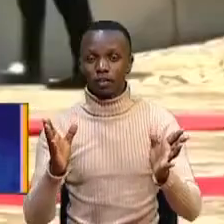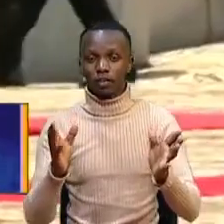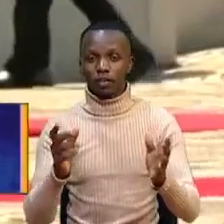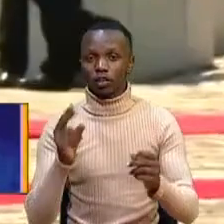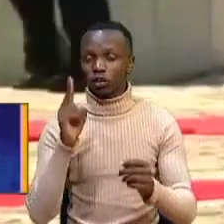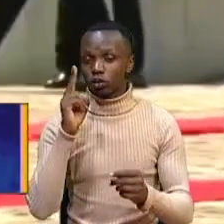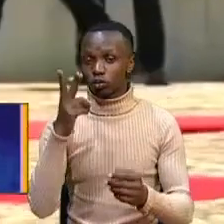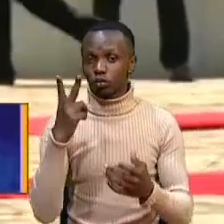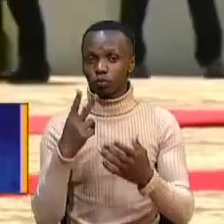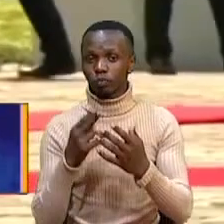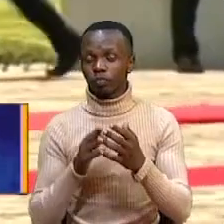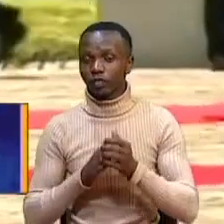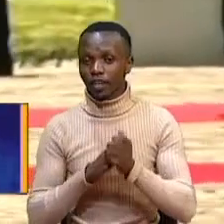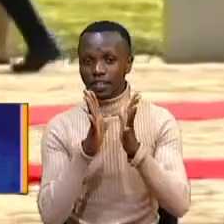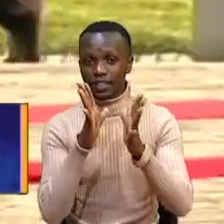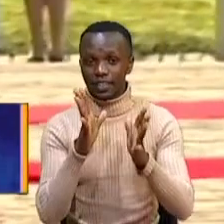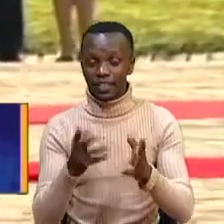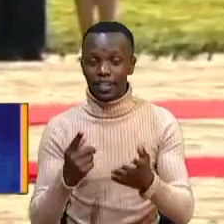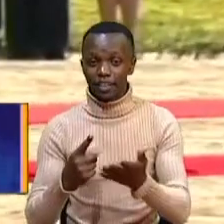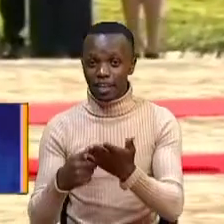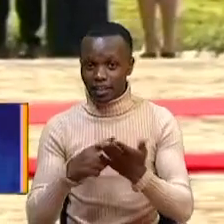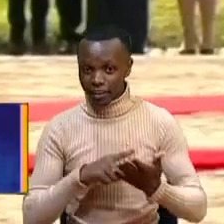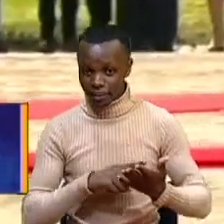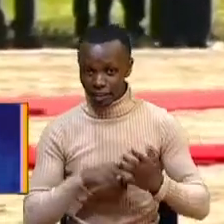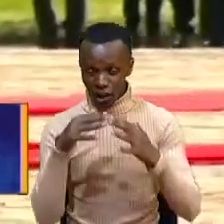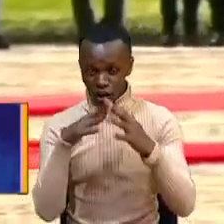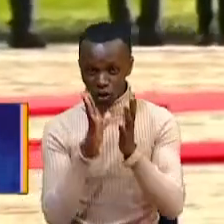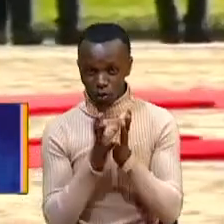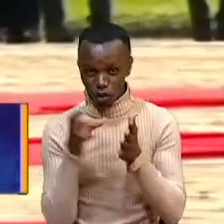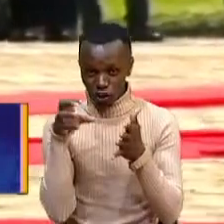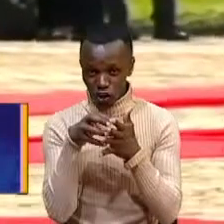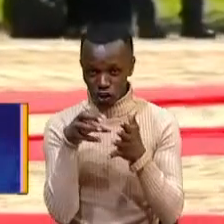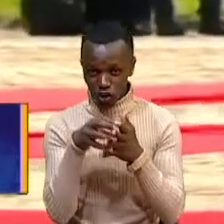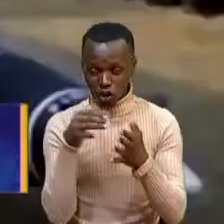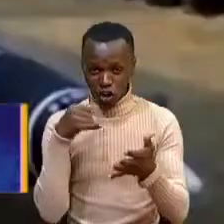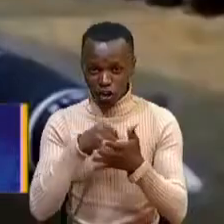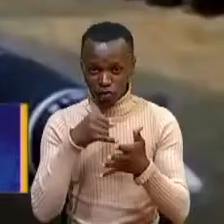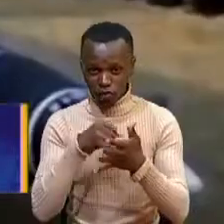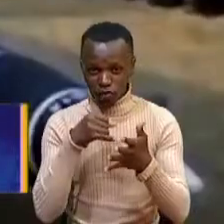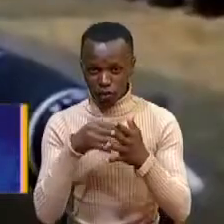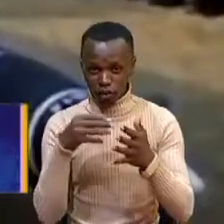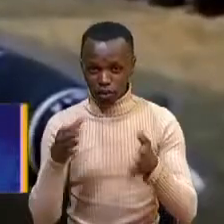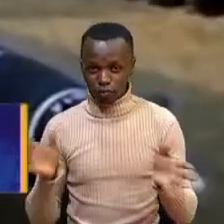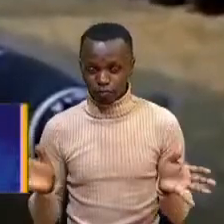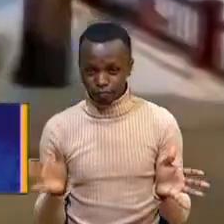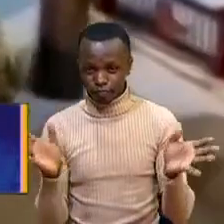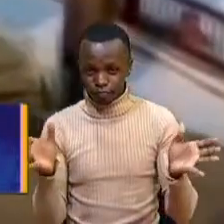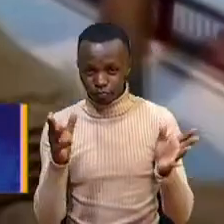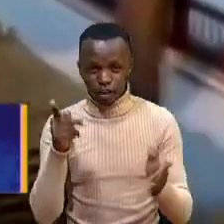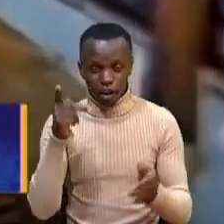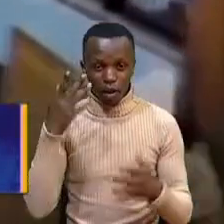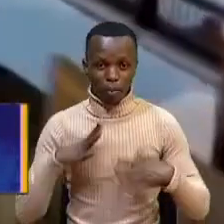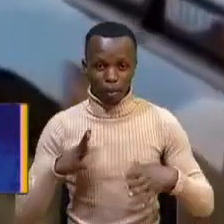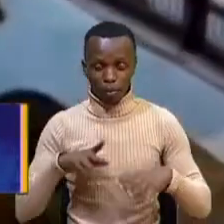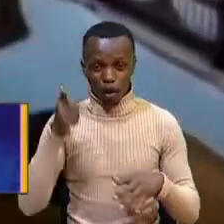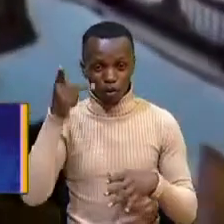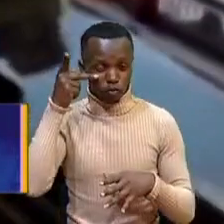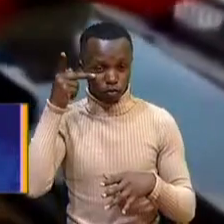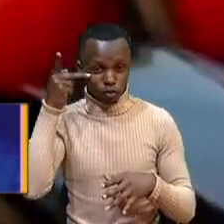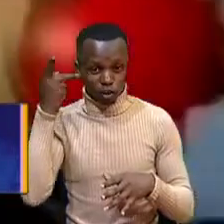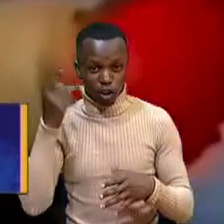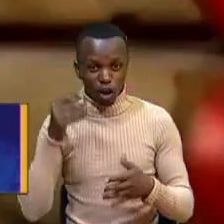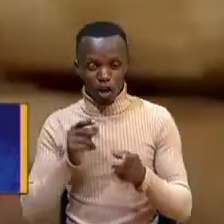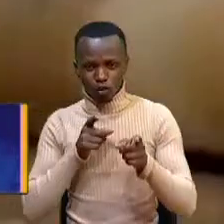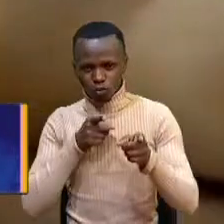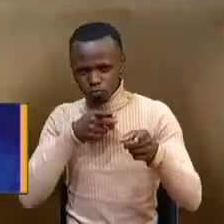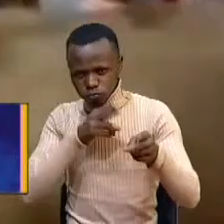will discuss a range of regional and global issues, including the Democratic People's Republic of Koreans, unlawful